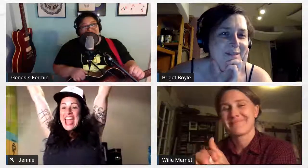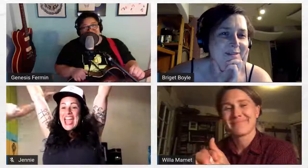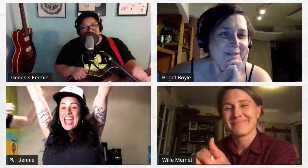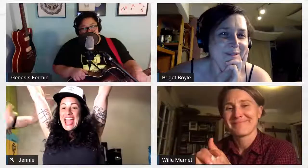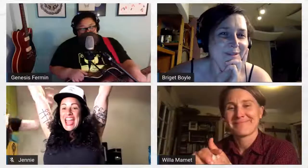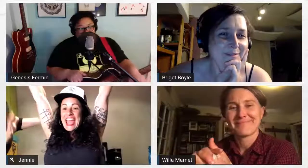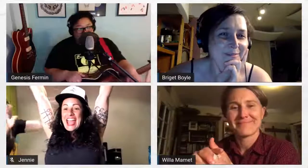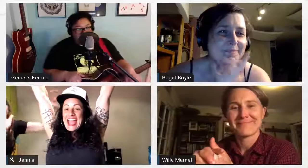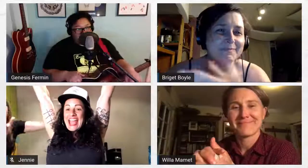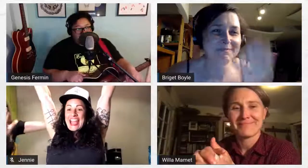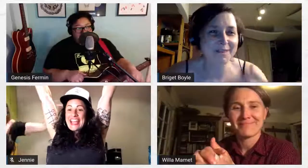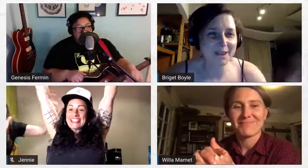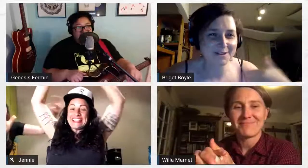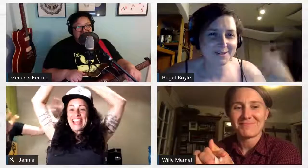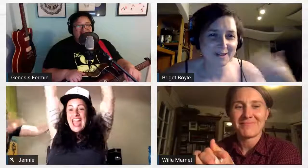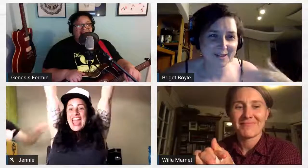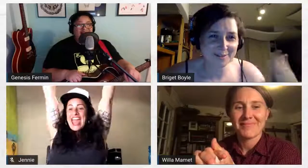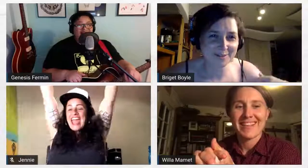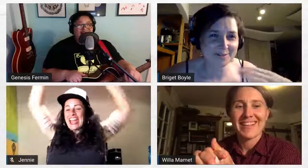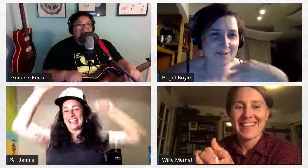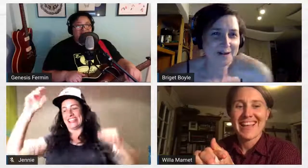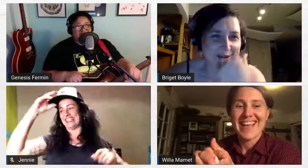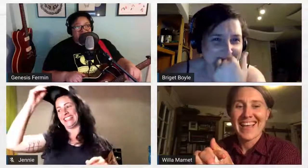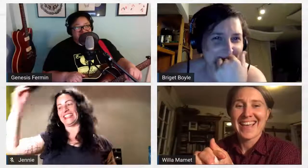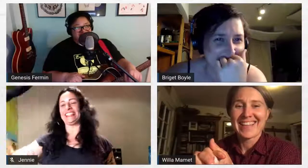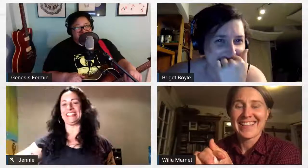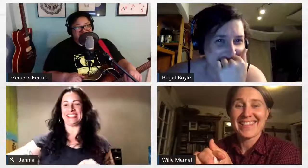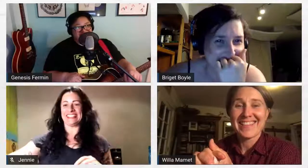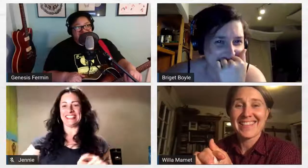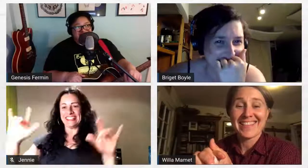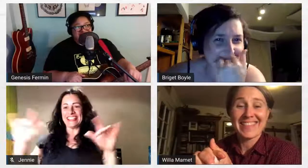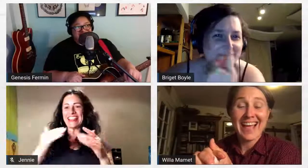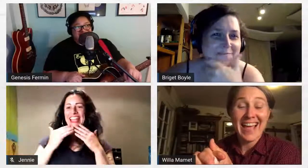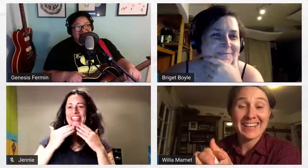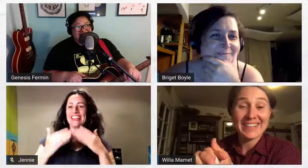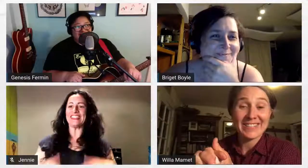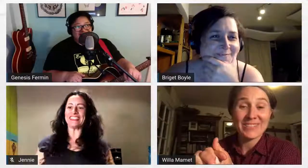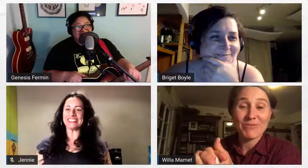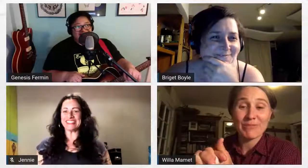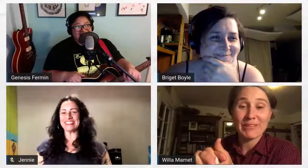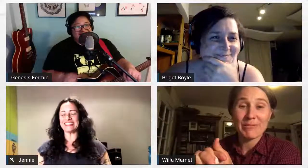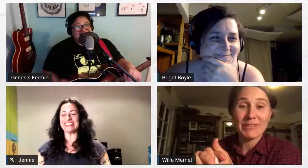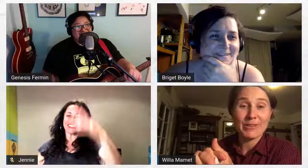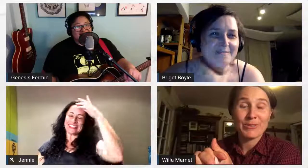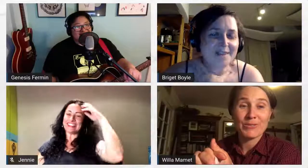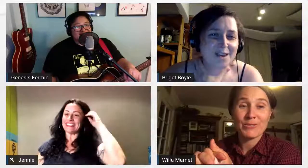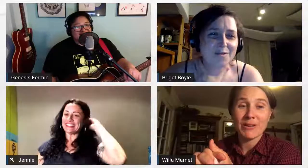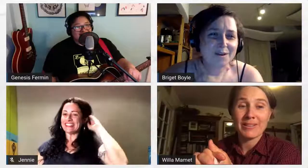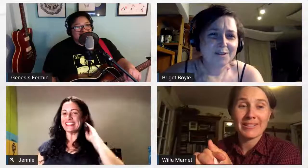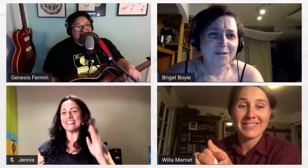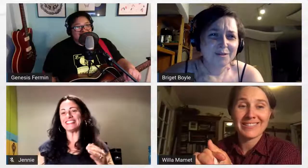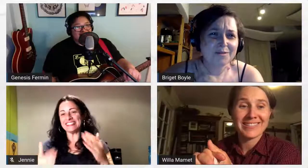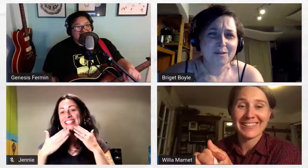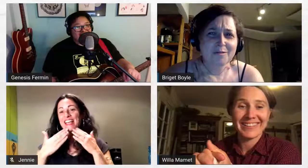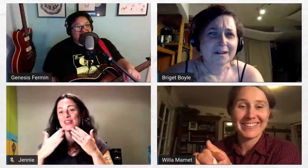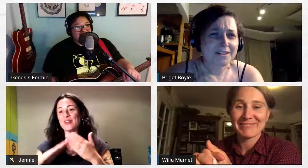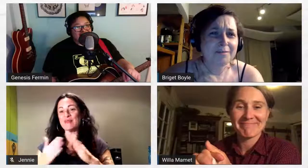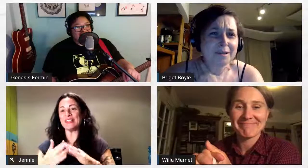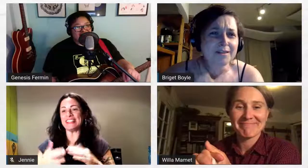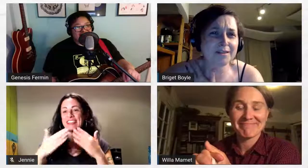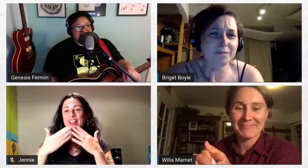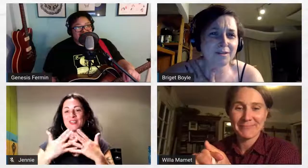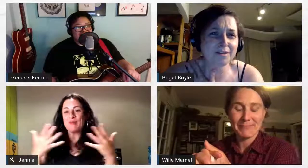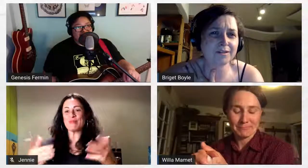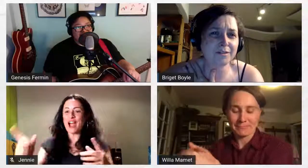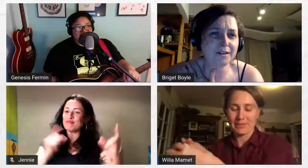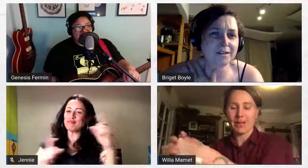weekend's festival. So brilliant. I just got Thank a little you. teary. Oh, that is really, really huge. Thank you all so much. It